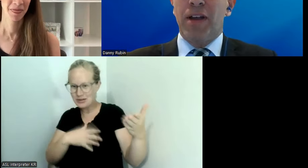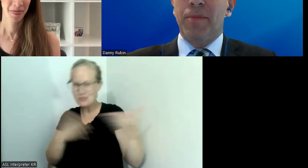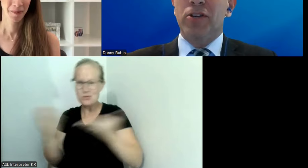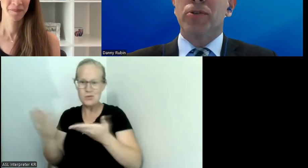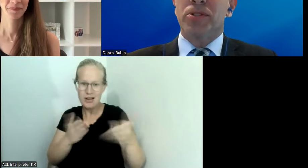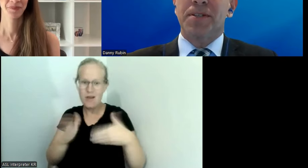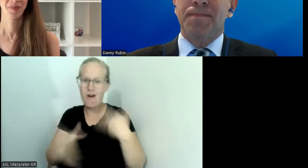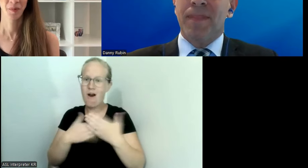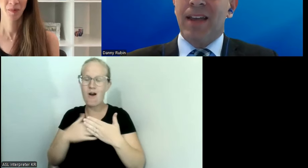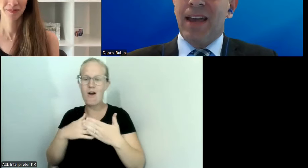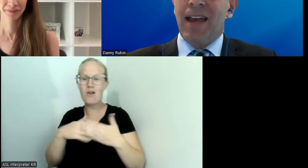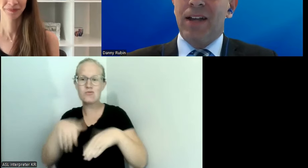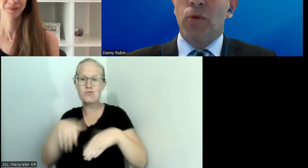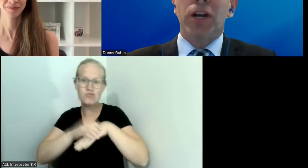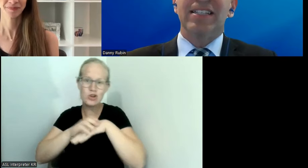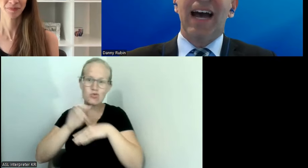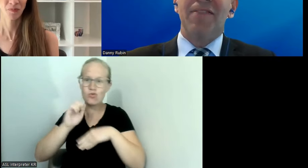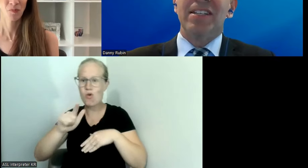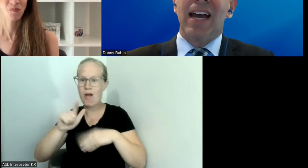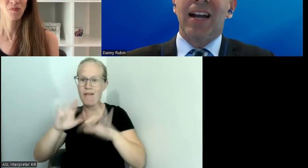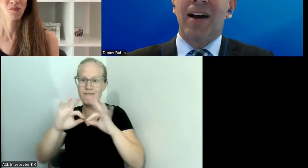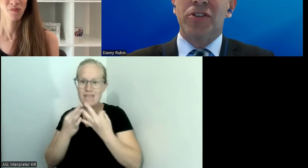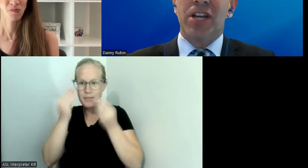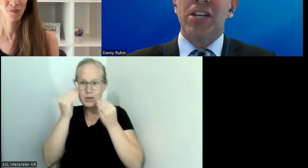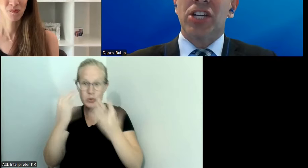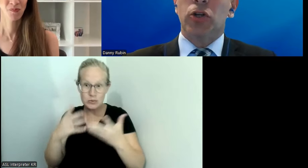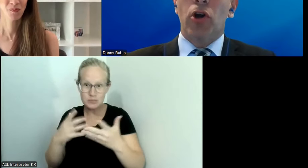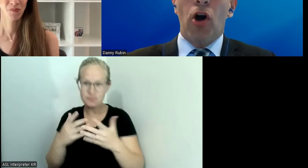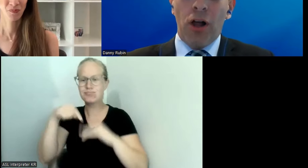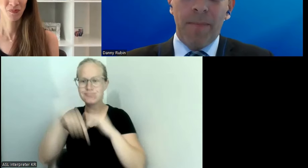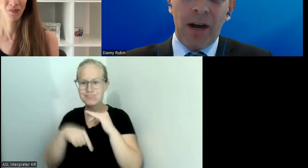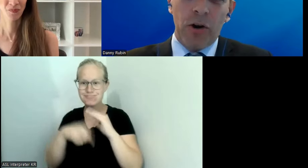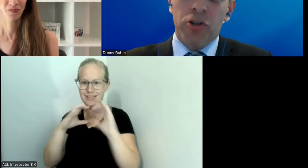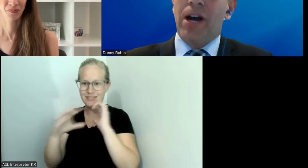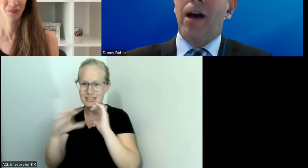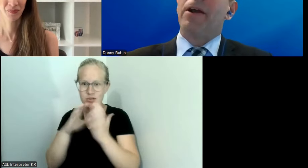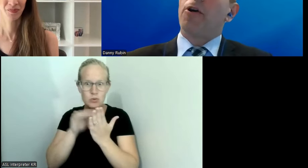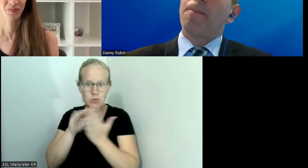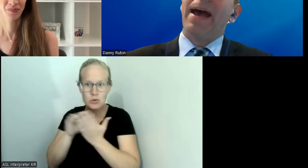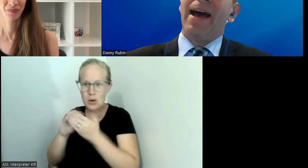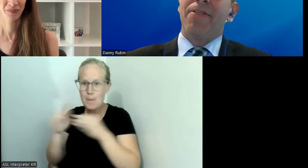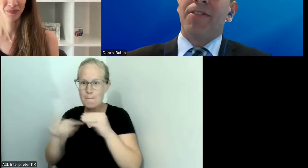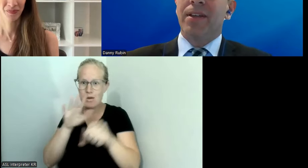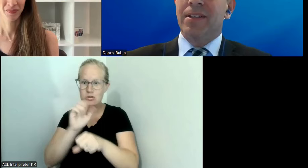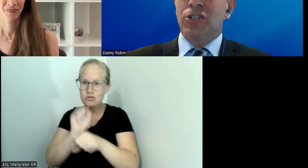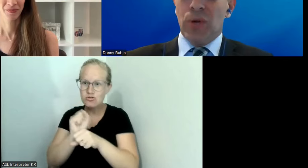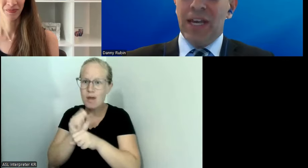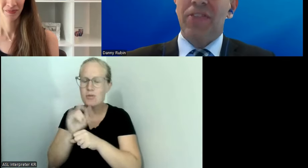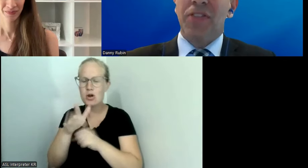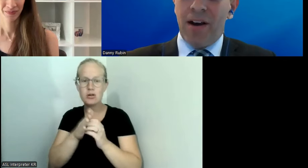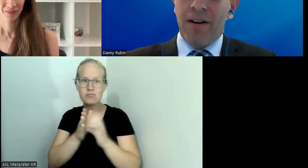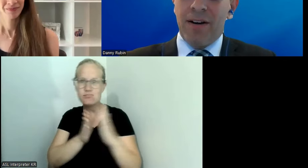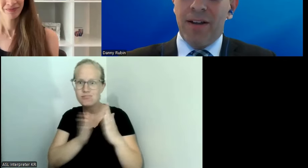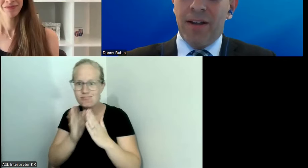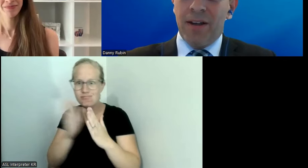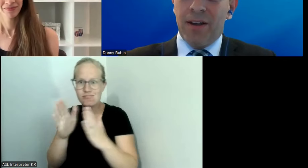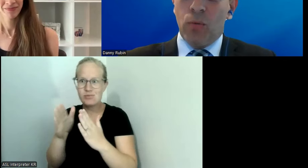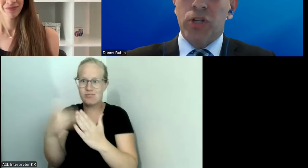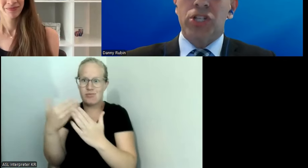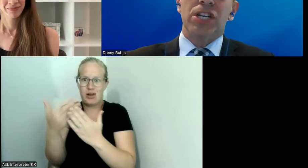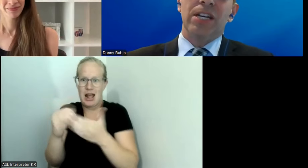British royal family news and we're going to dive into that conversation, learn all about her job and her path to get there,